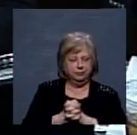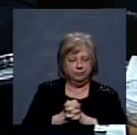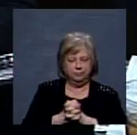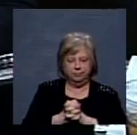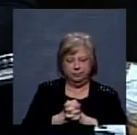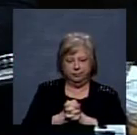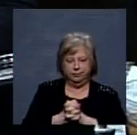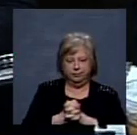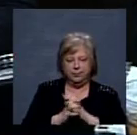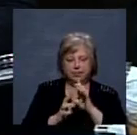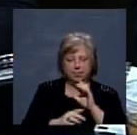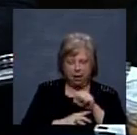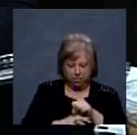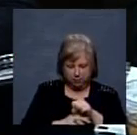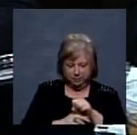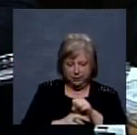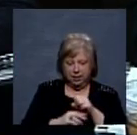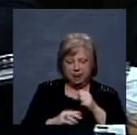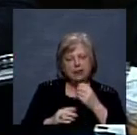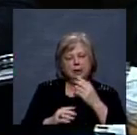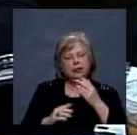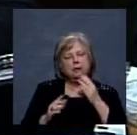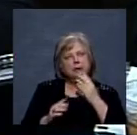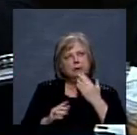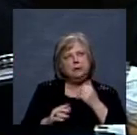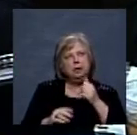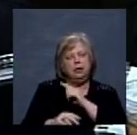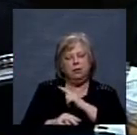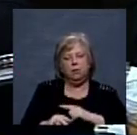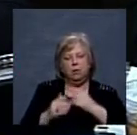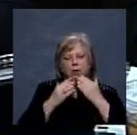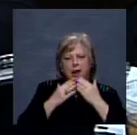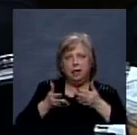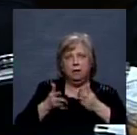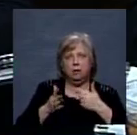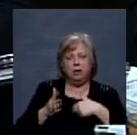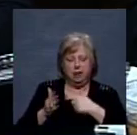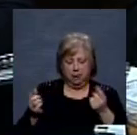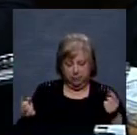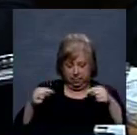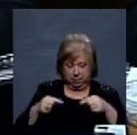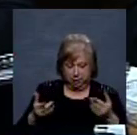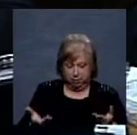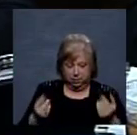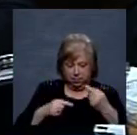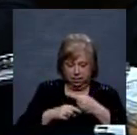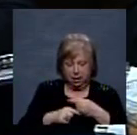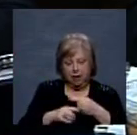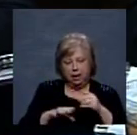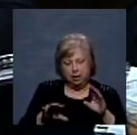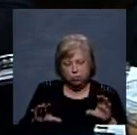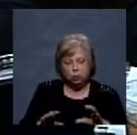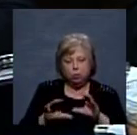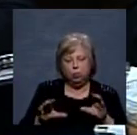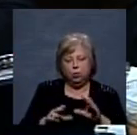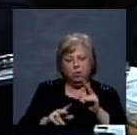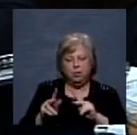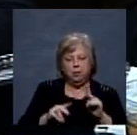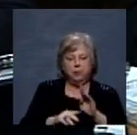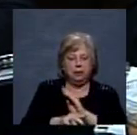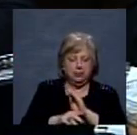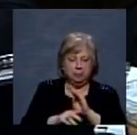Thank you. I'll bow your heads, please. Dear Lord, thank you for letting us be here today to do the people's business as we go forward as a city. Please